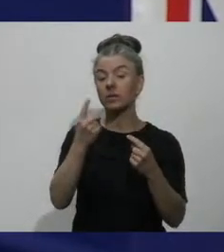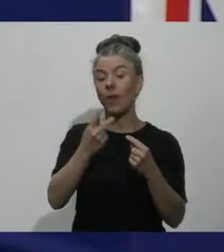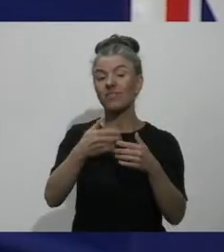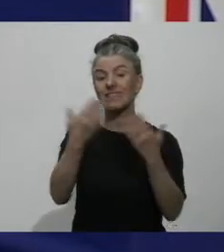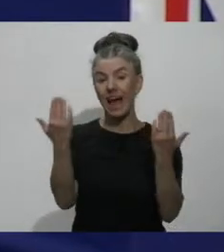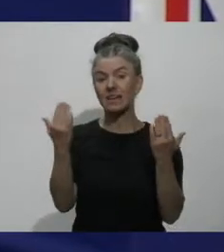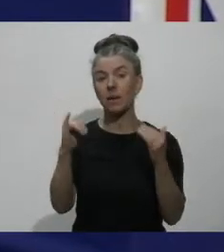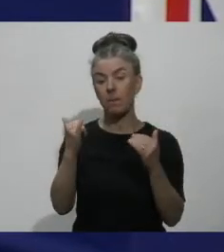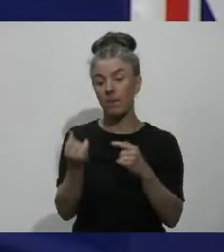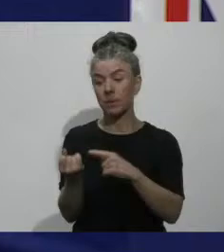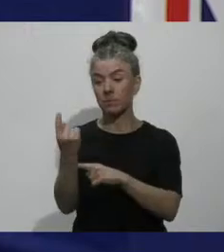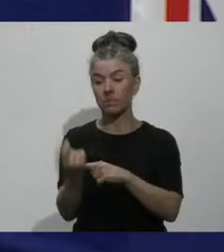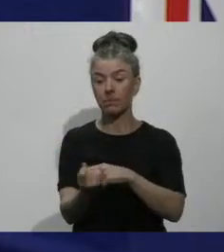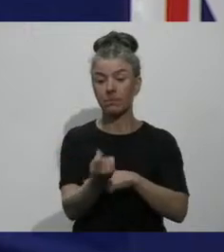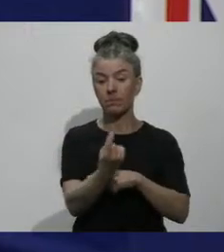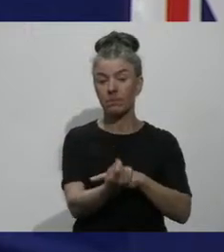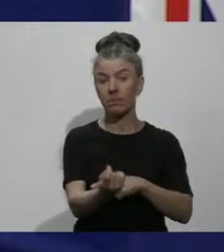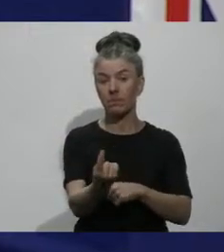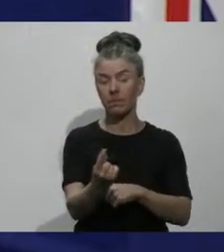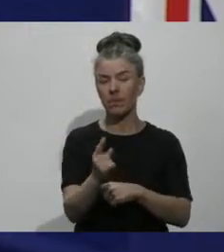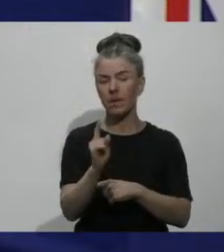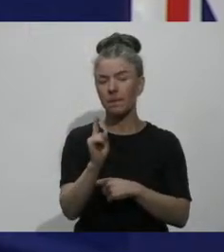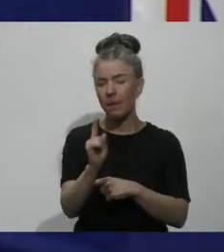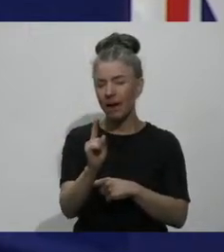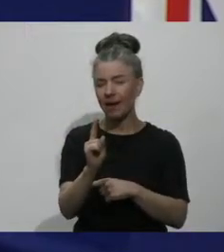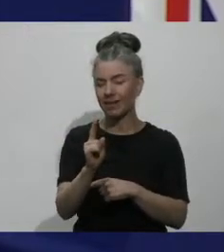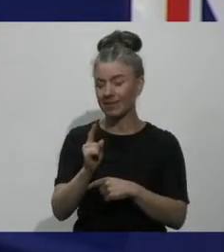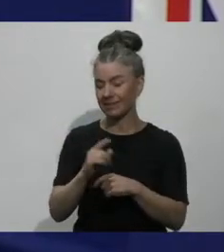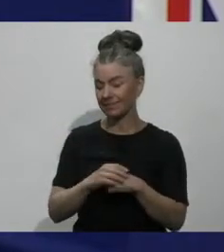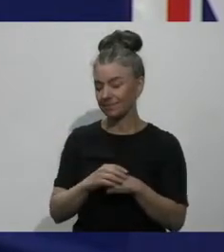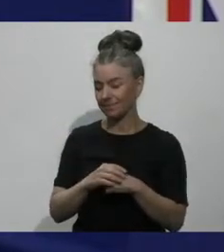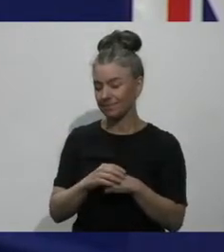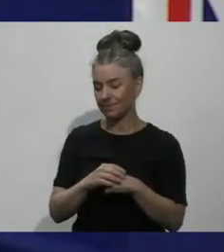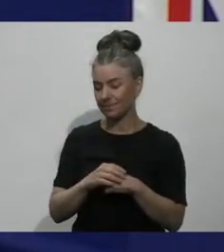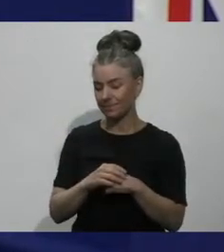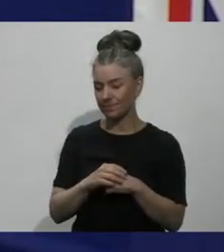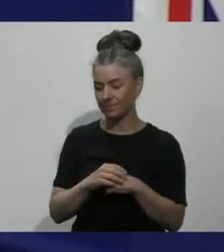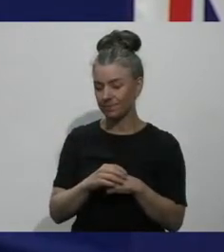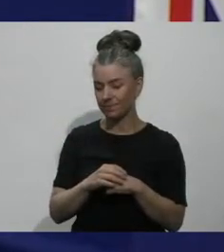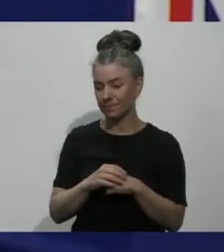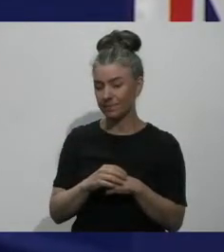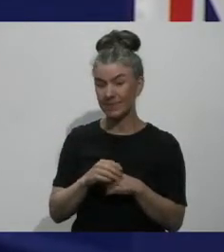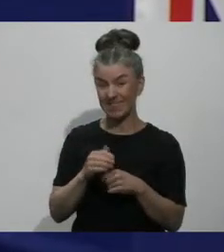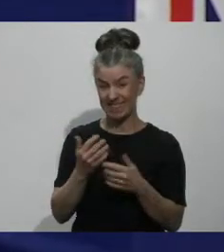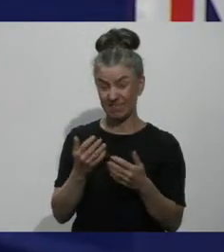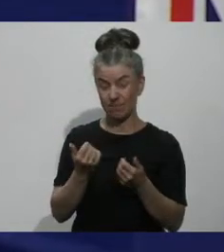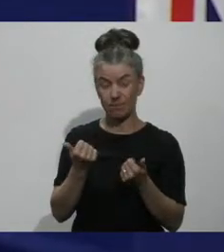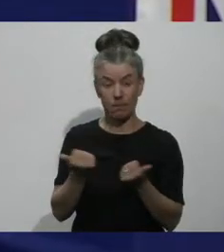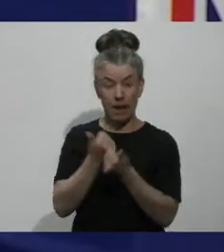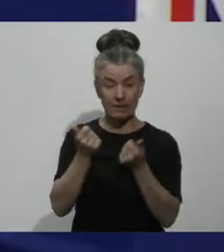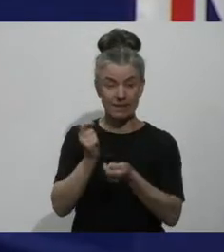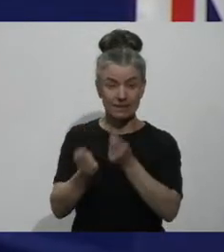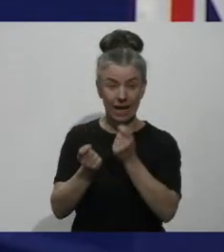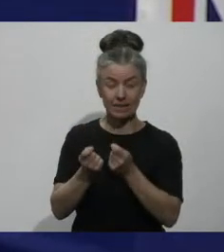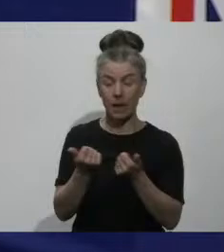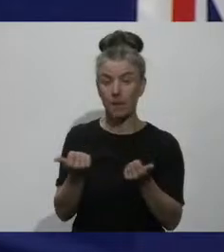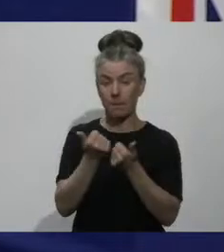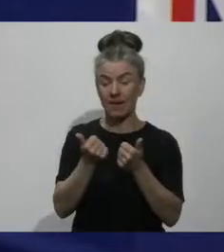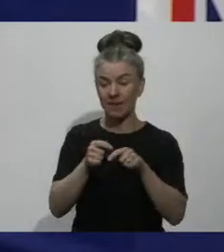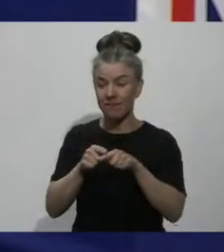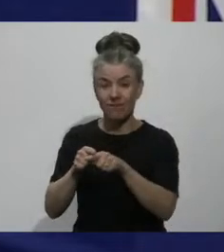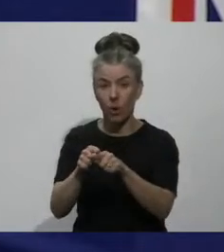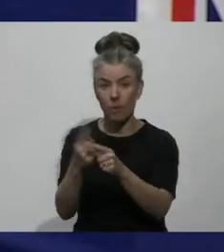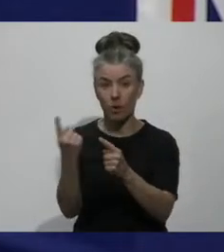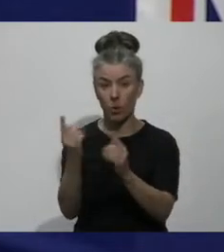However, the plan now is, and the reason we've put all the effort in to strengthening our testing and contact tracing and to adding